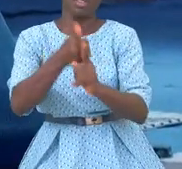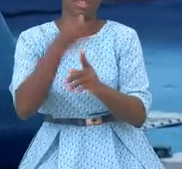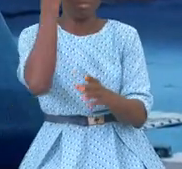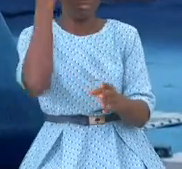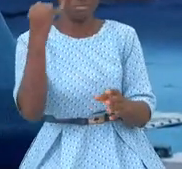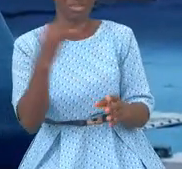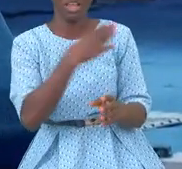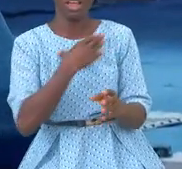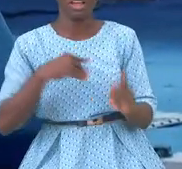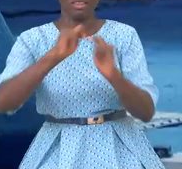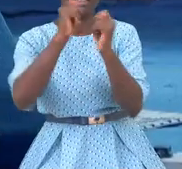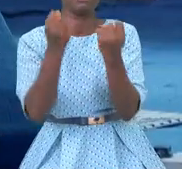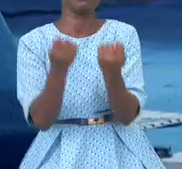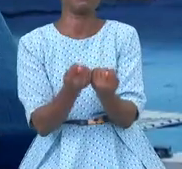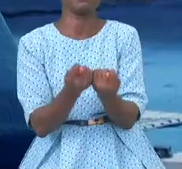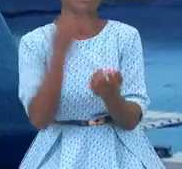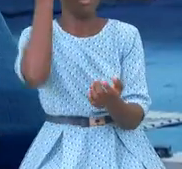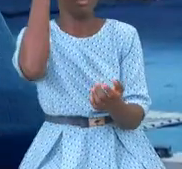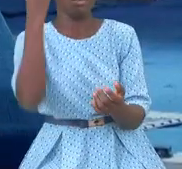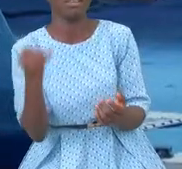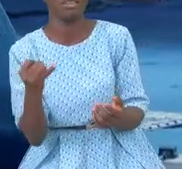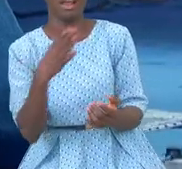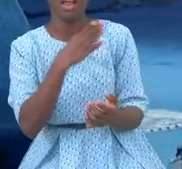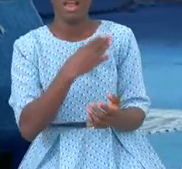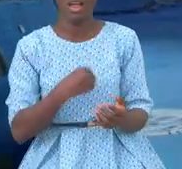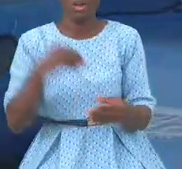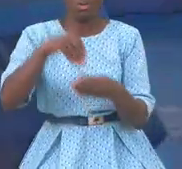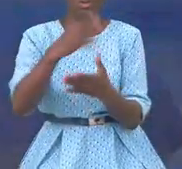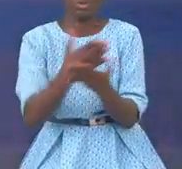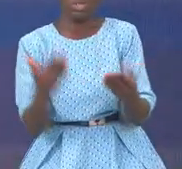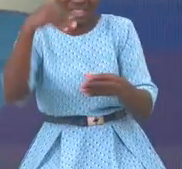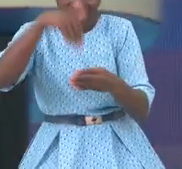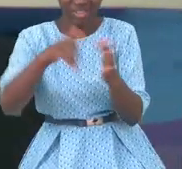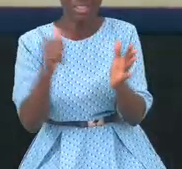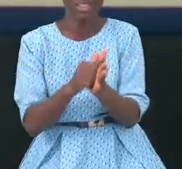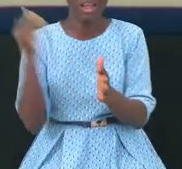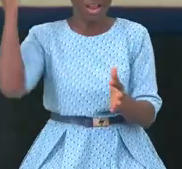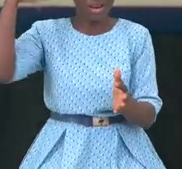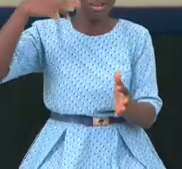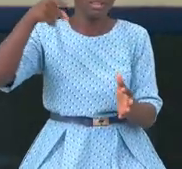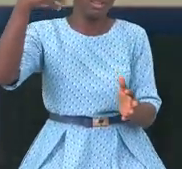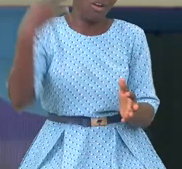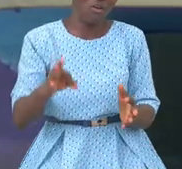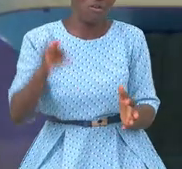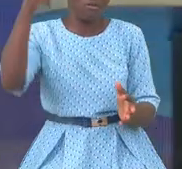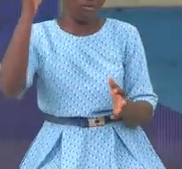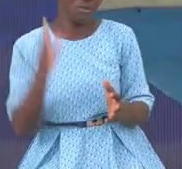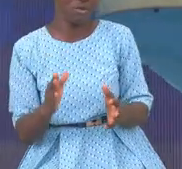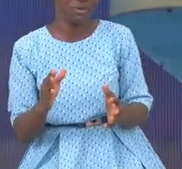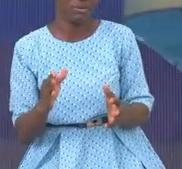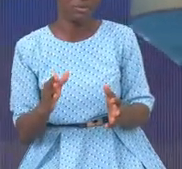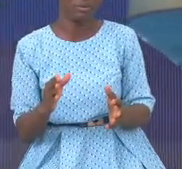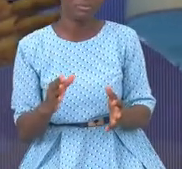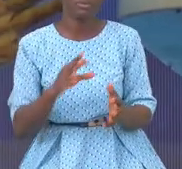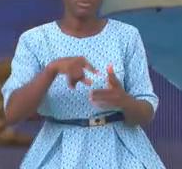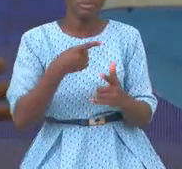grace of God that before it comes, now people think they have to pay for that. How can you just have the grace like that? Don't